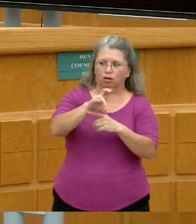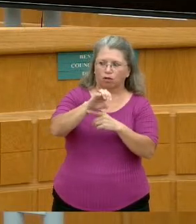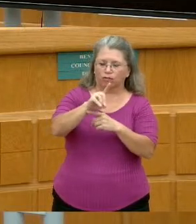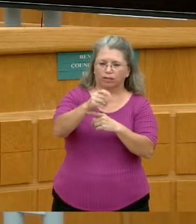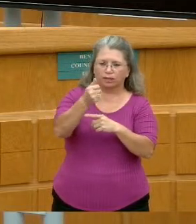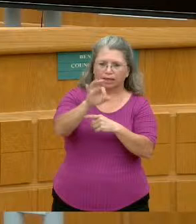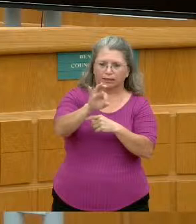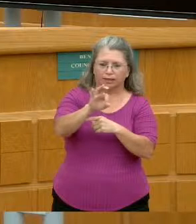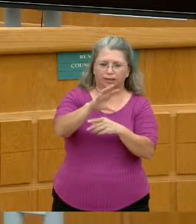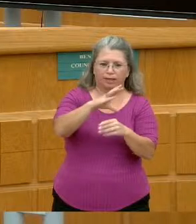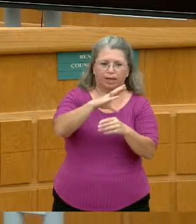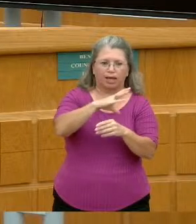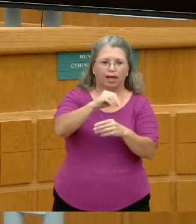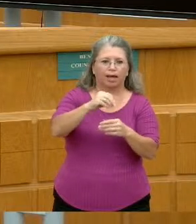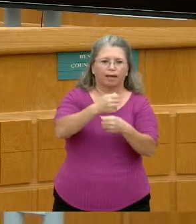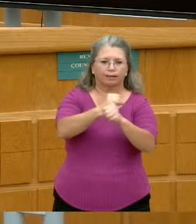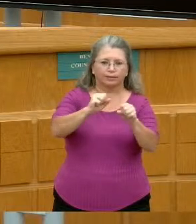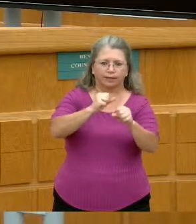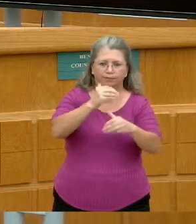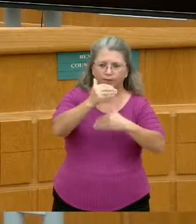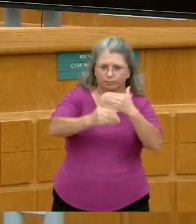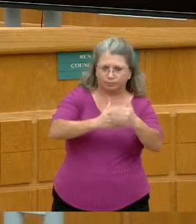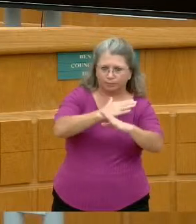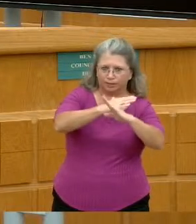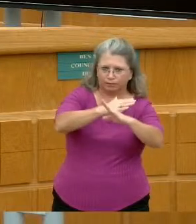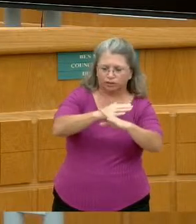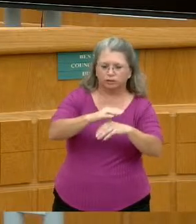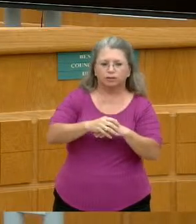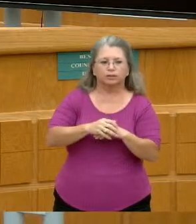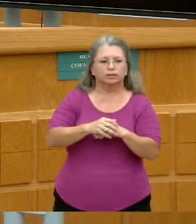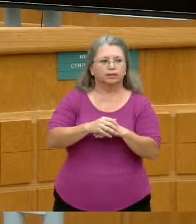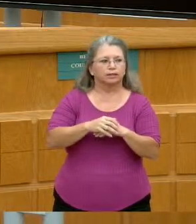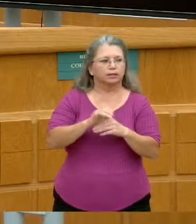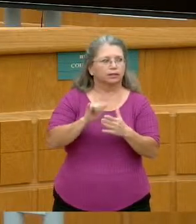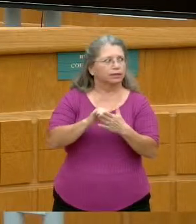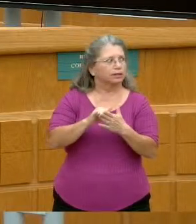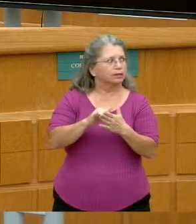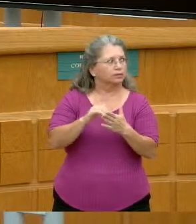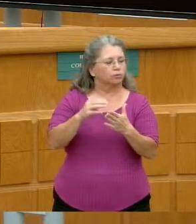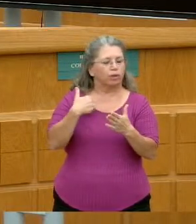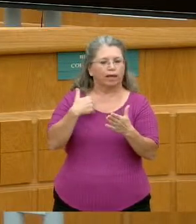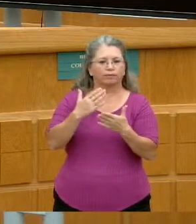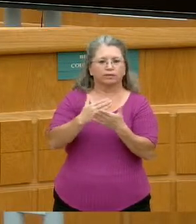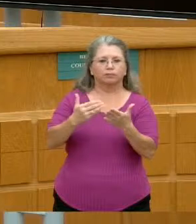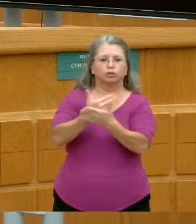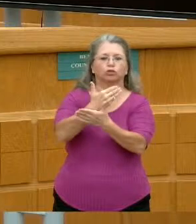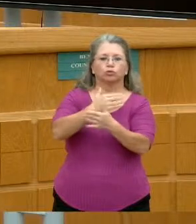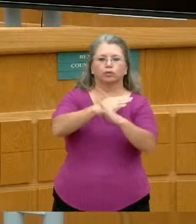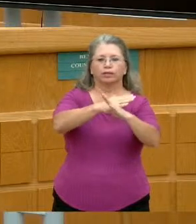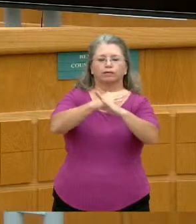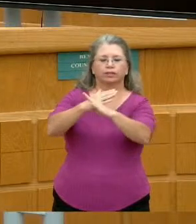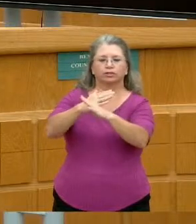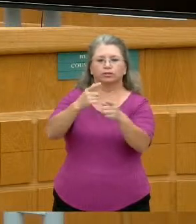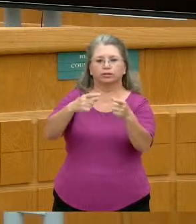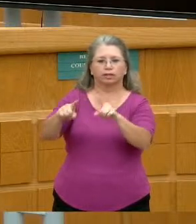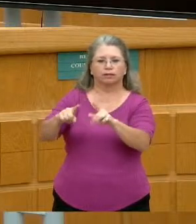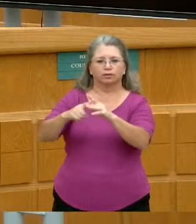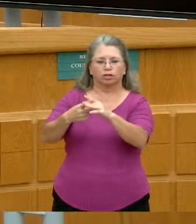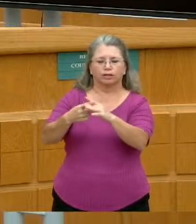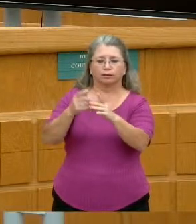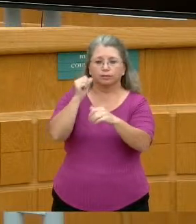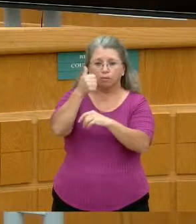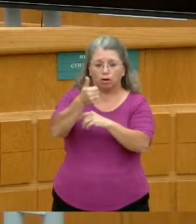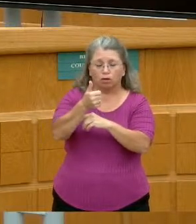place. This is obviously a prescient time right now when new interventions are being implemented starting tomorrow, and we